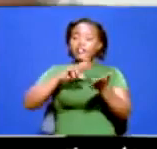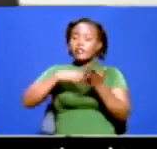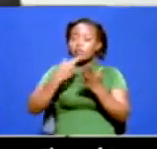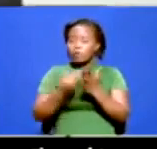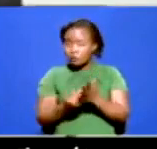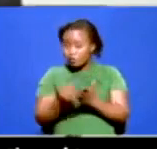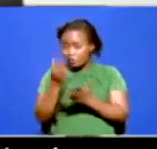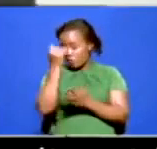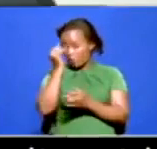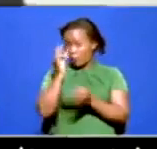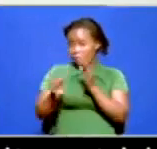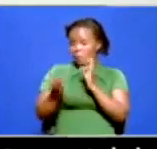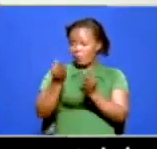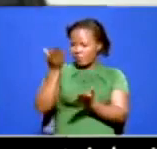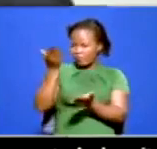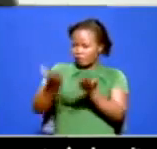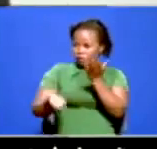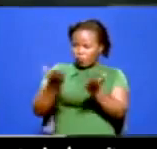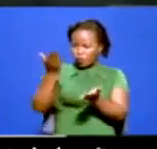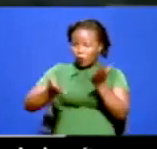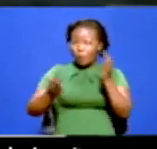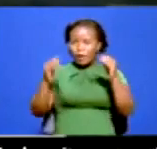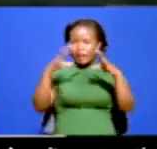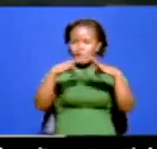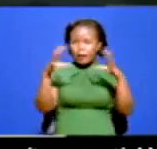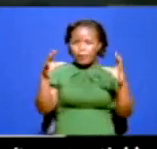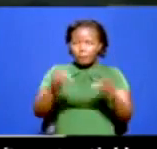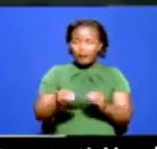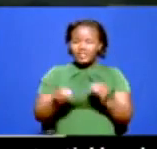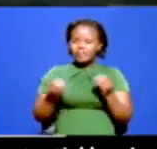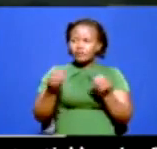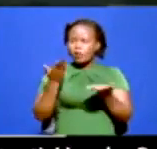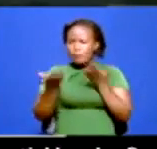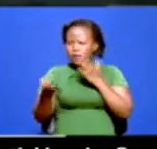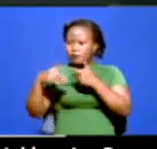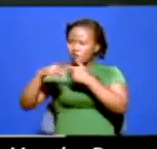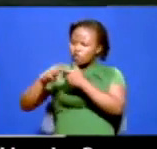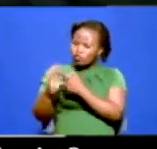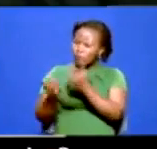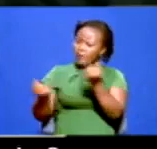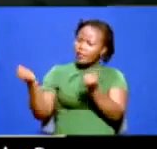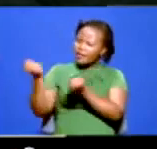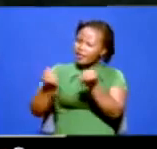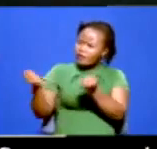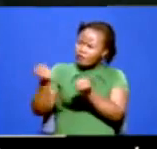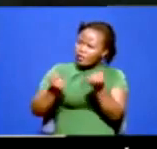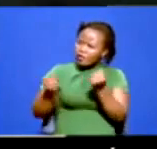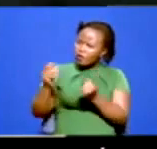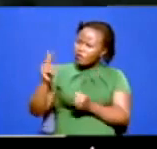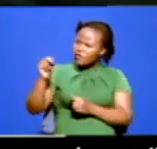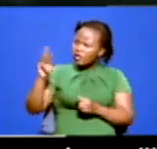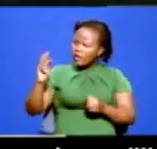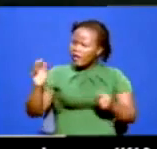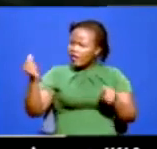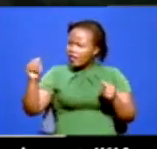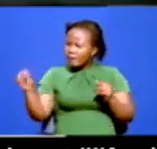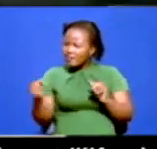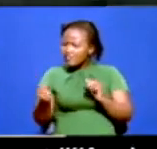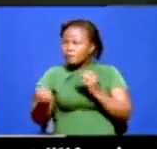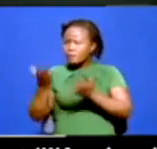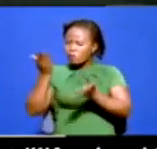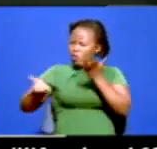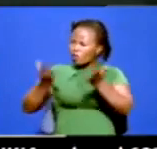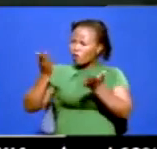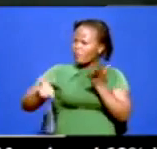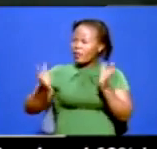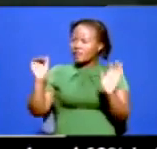used probably to even repair vehicles in Nairobi Metropolitan Services, you can't compare the repairs then and the repairs being done